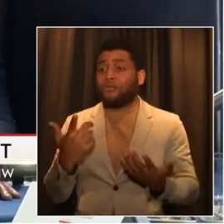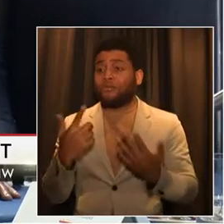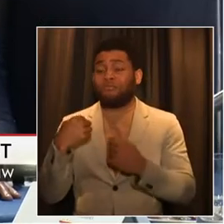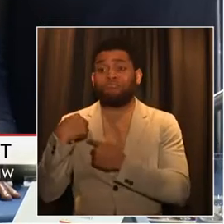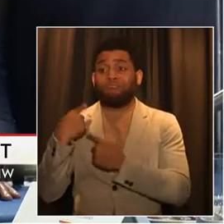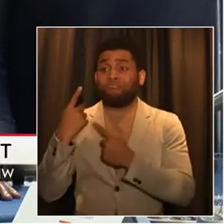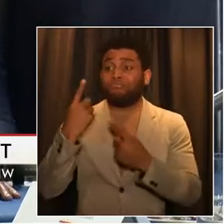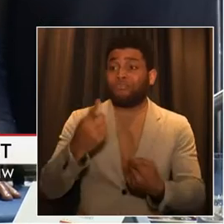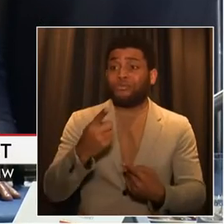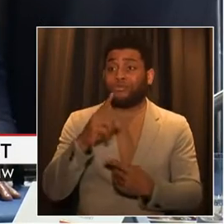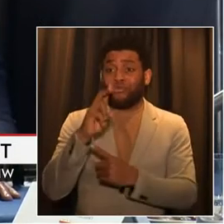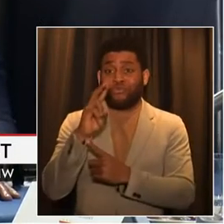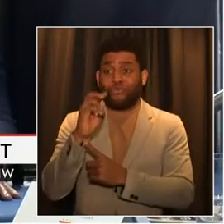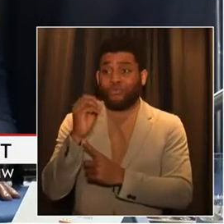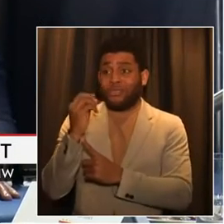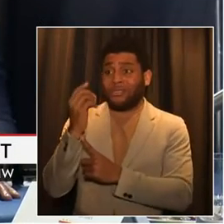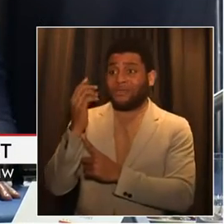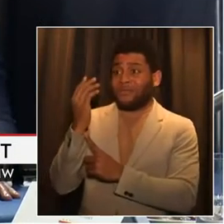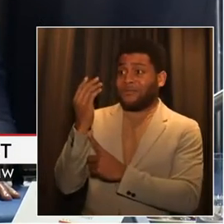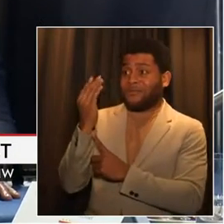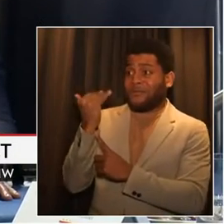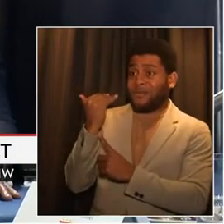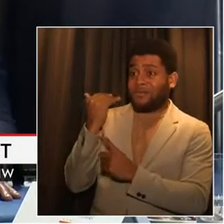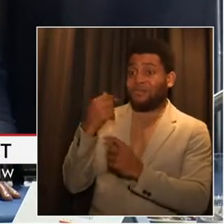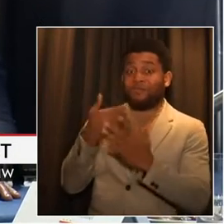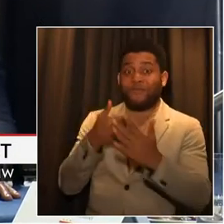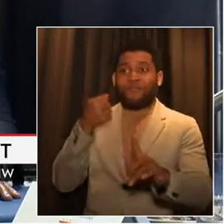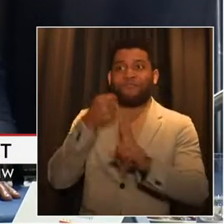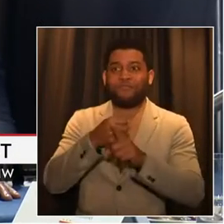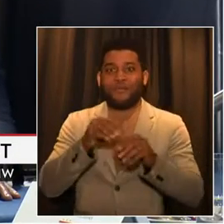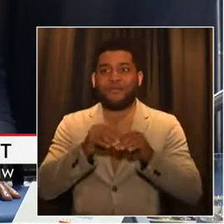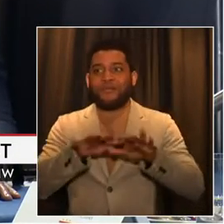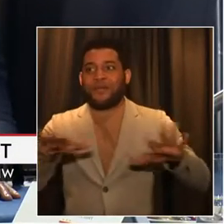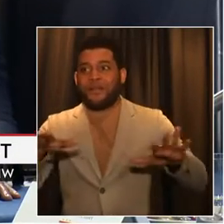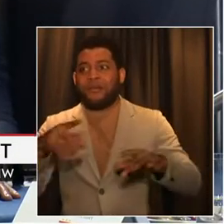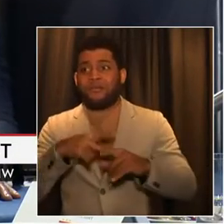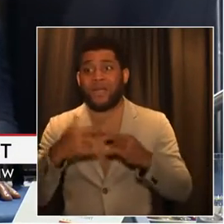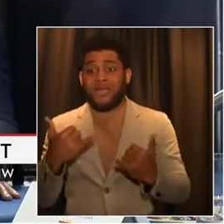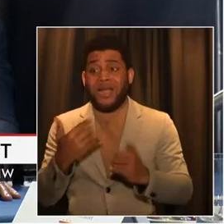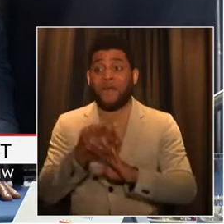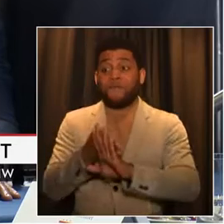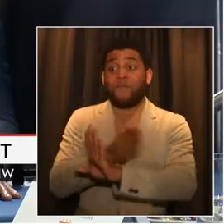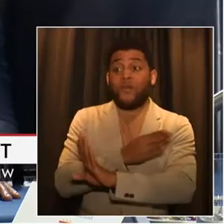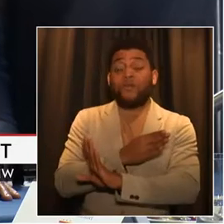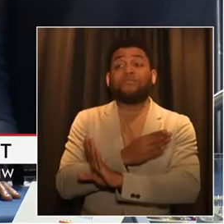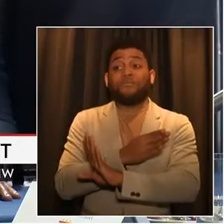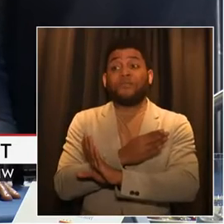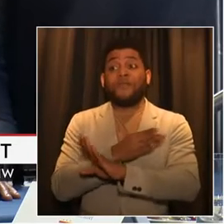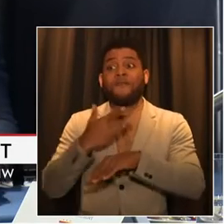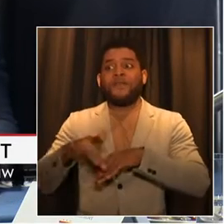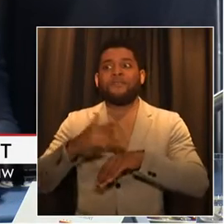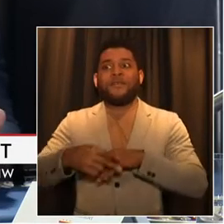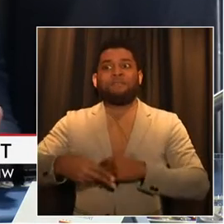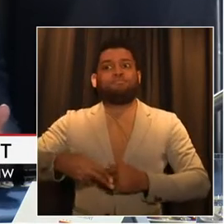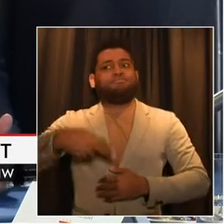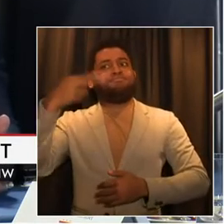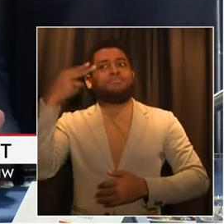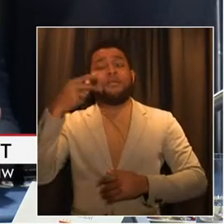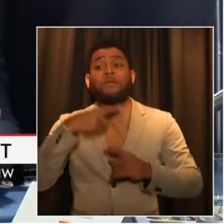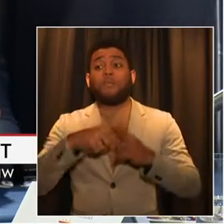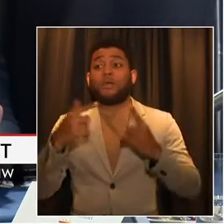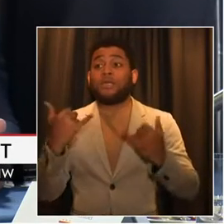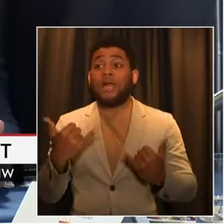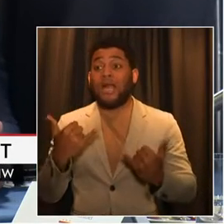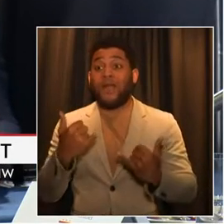already historically high vacancy rates. Now they are much higher. And so in response to where we are now, there's no doubt we're going to